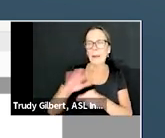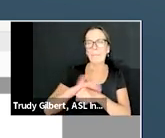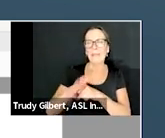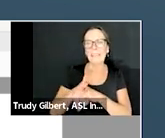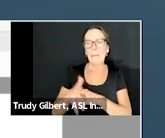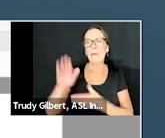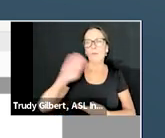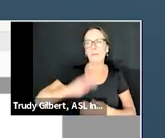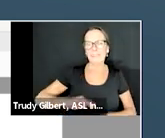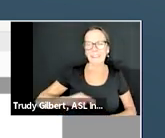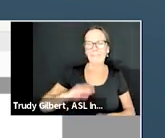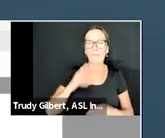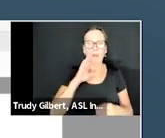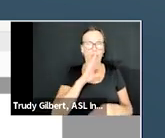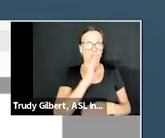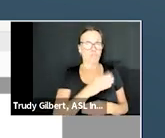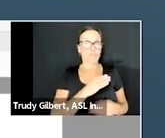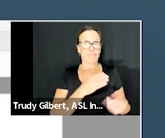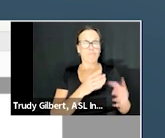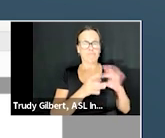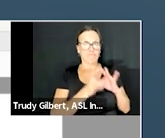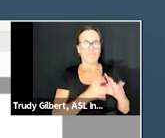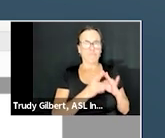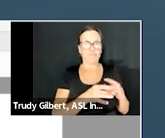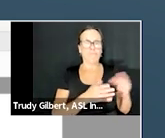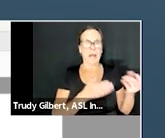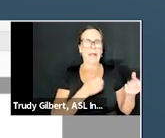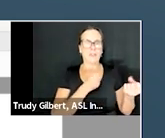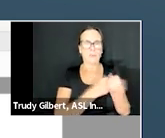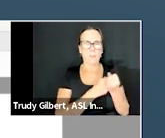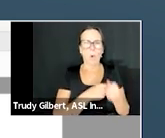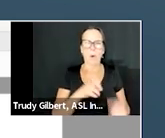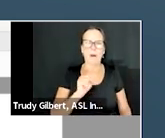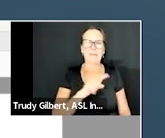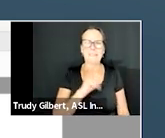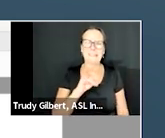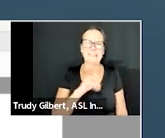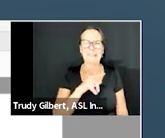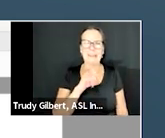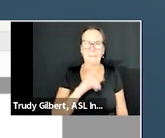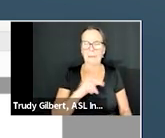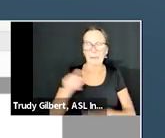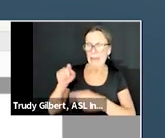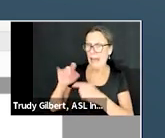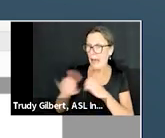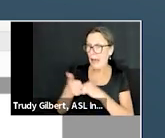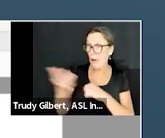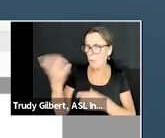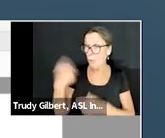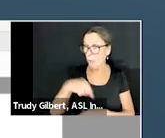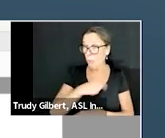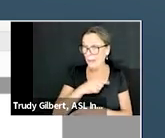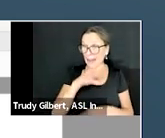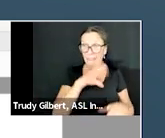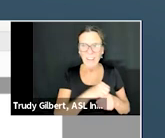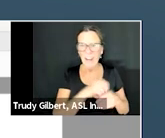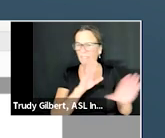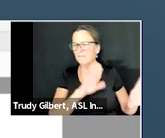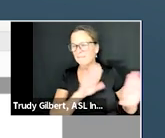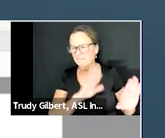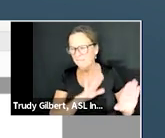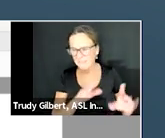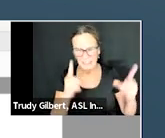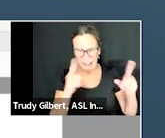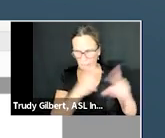stipend. I'm not going to go into too much detail on how we got involved, because it is a complicated story. But if you know